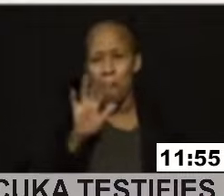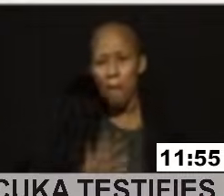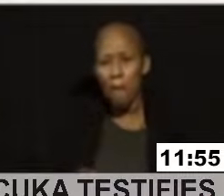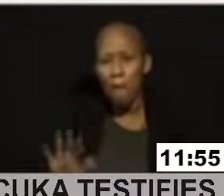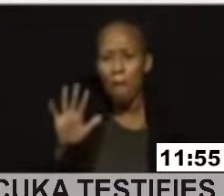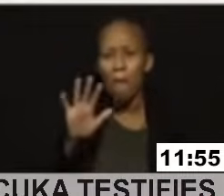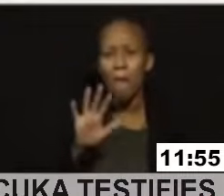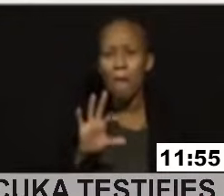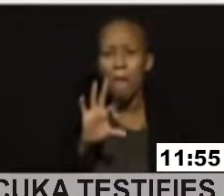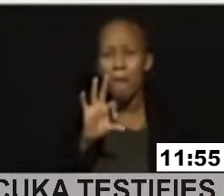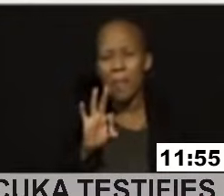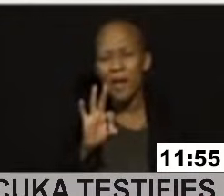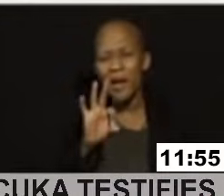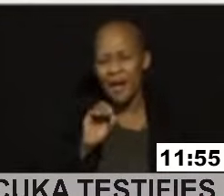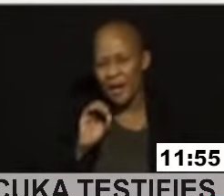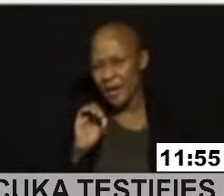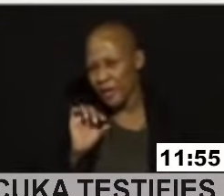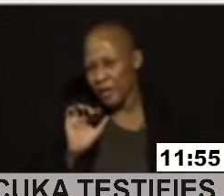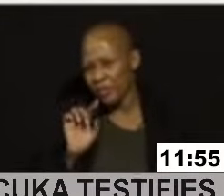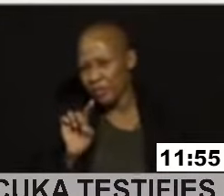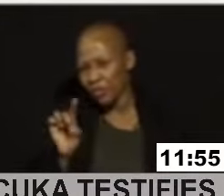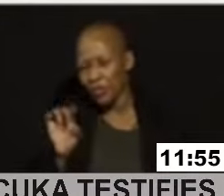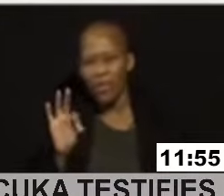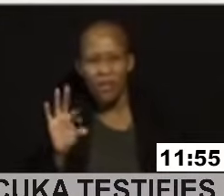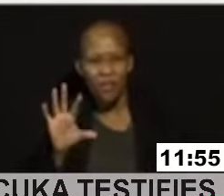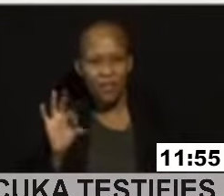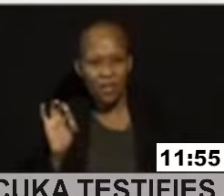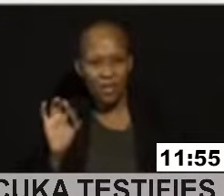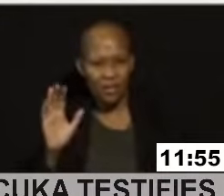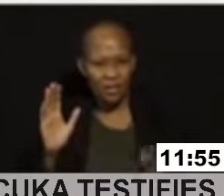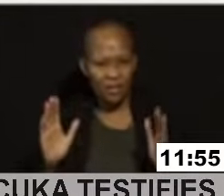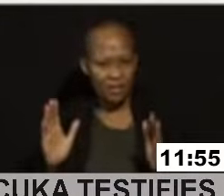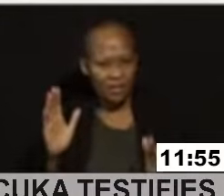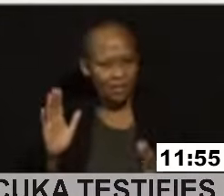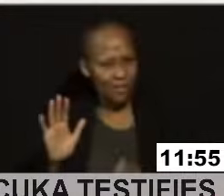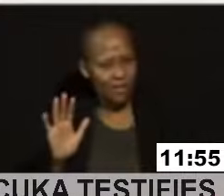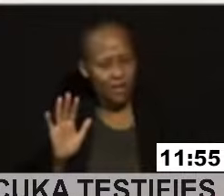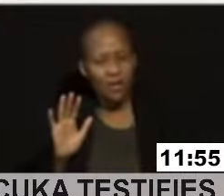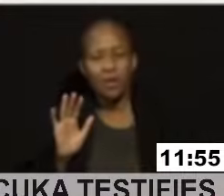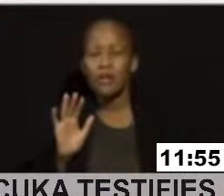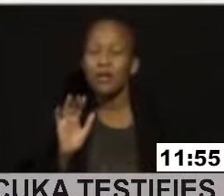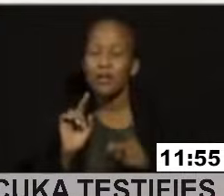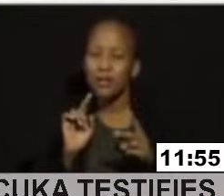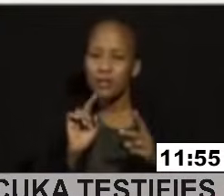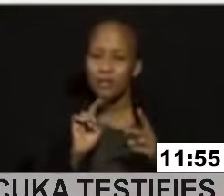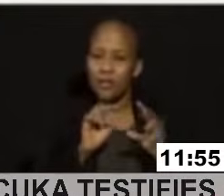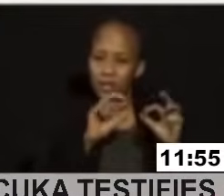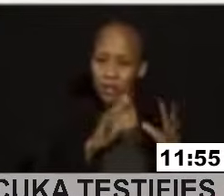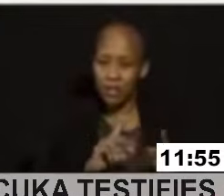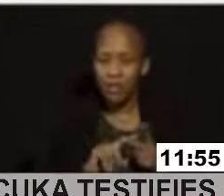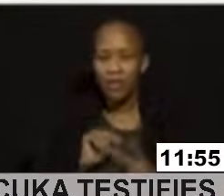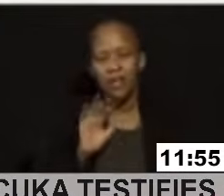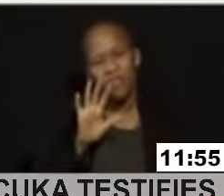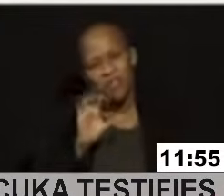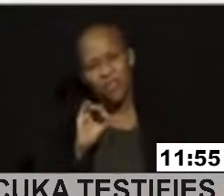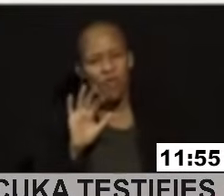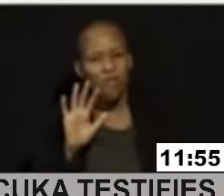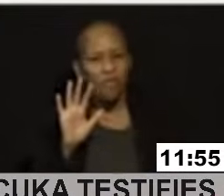between 300 and 350 investigators, about 55 lawyers, somewhere there, 50,